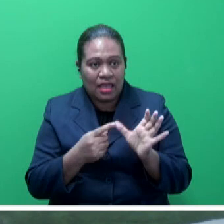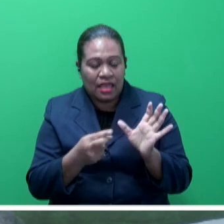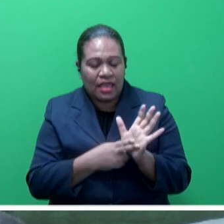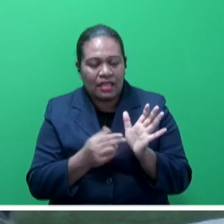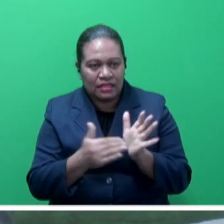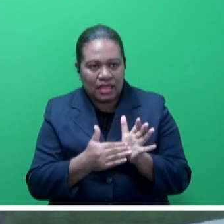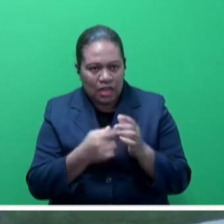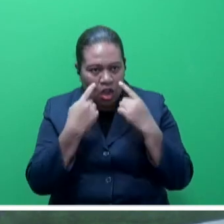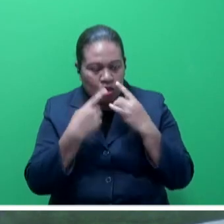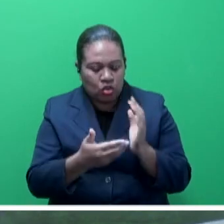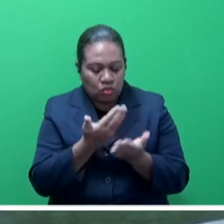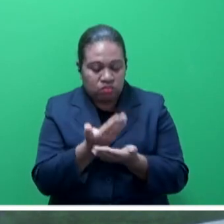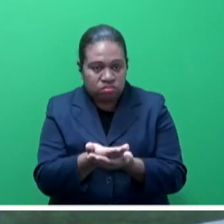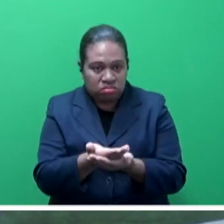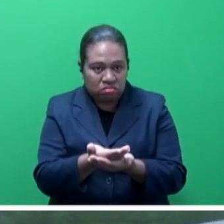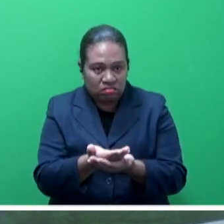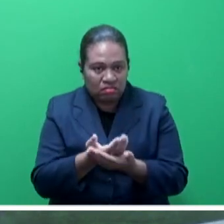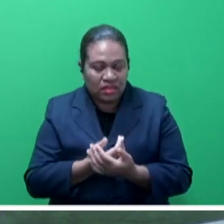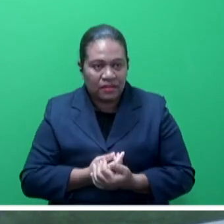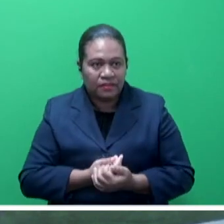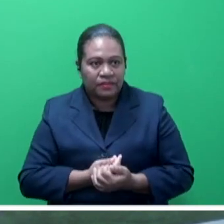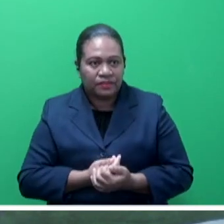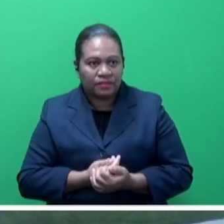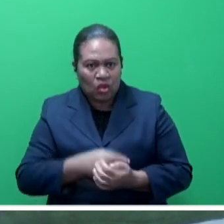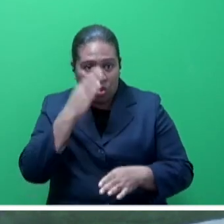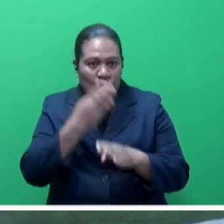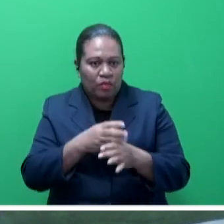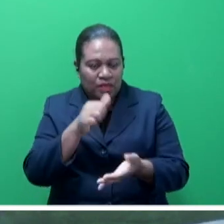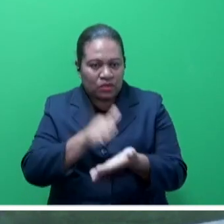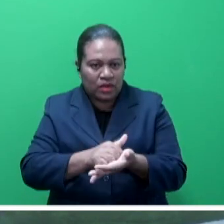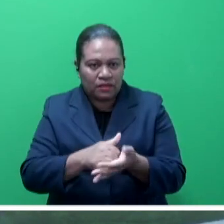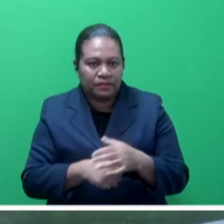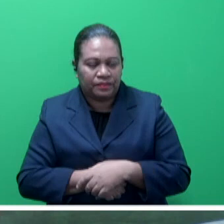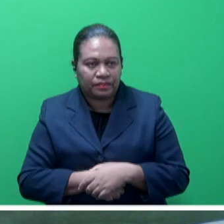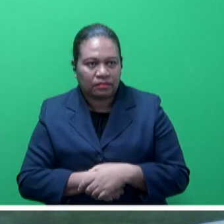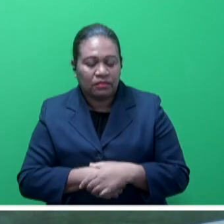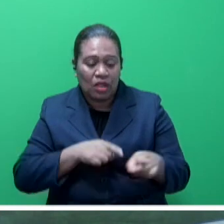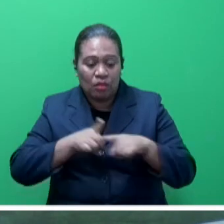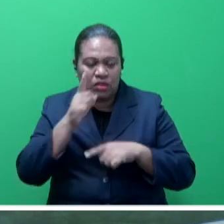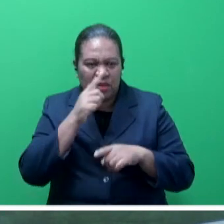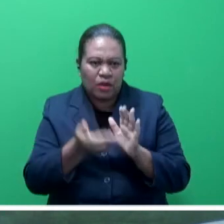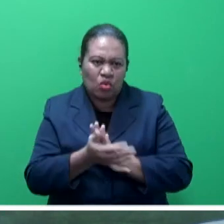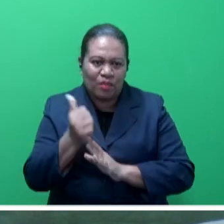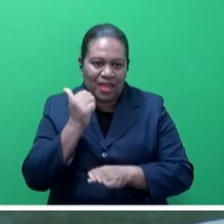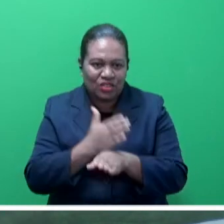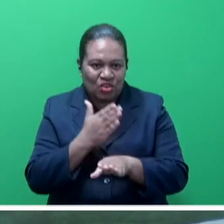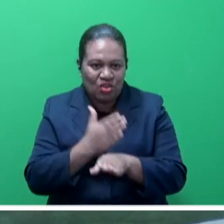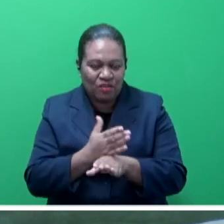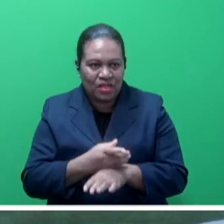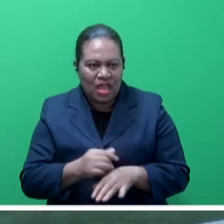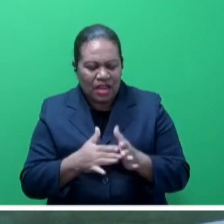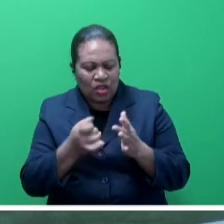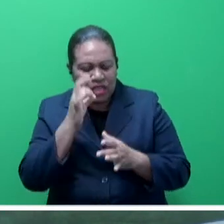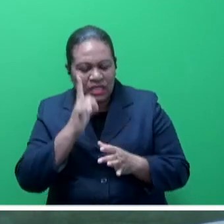20%. Again, we hope ANZ is actually correct. Mr. Speaker, sir, a lot more people are returning to their jobs. A lot more people we're seeing in the hotel